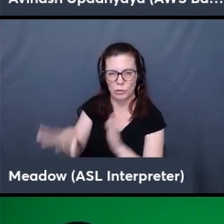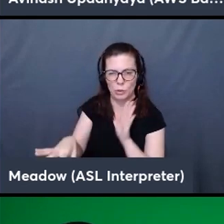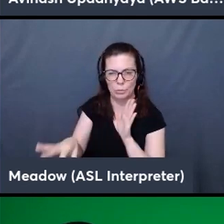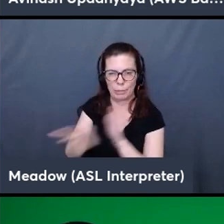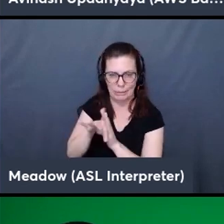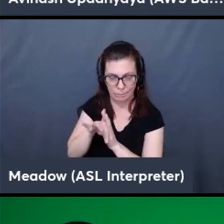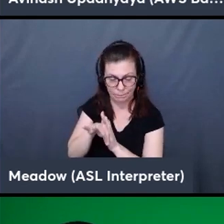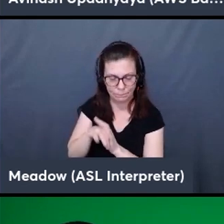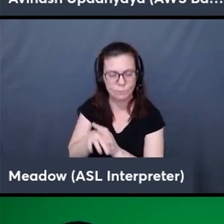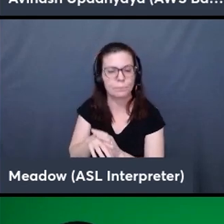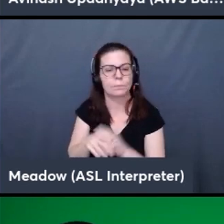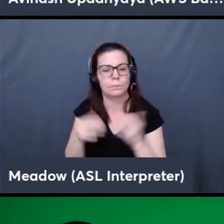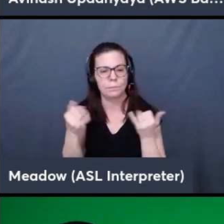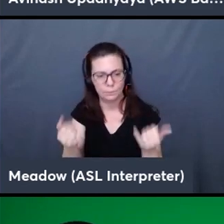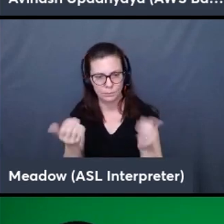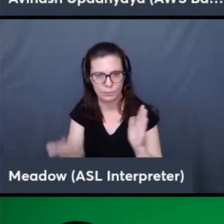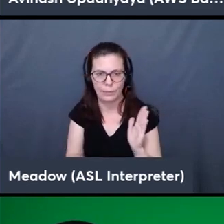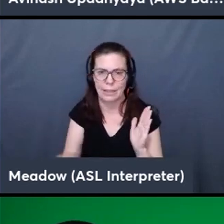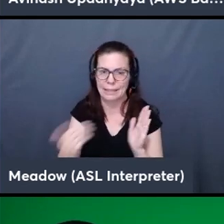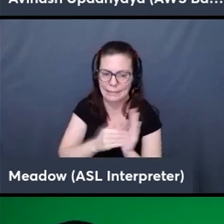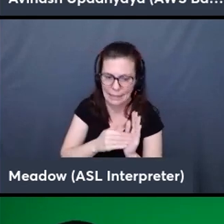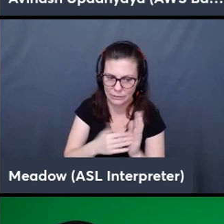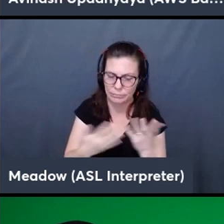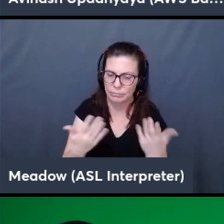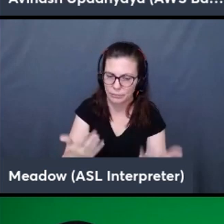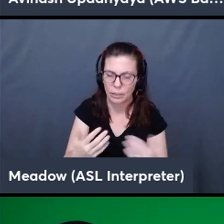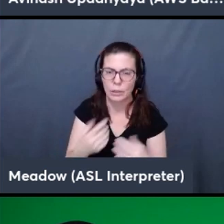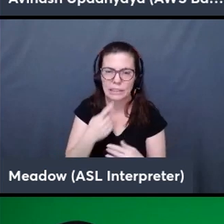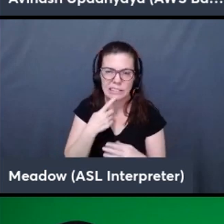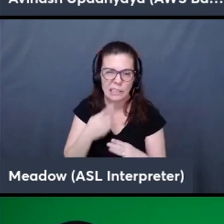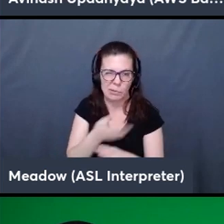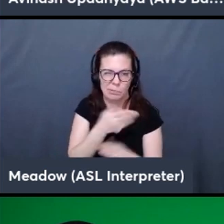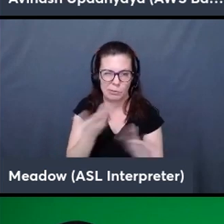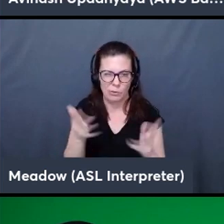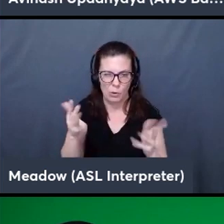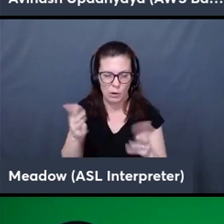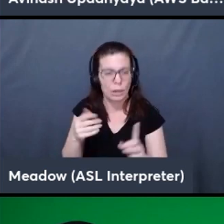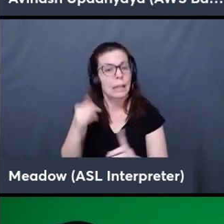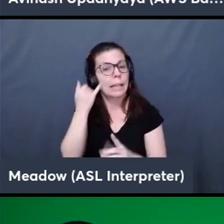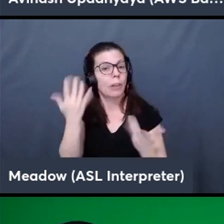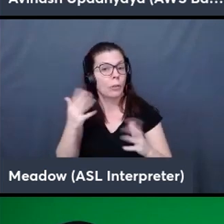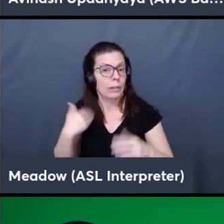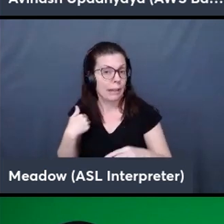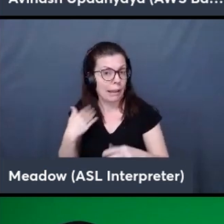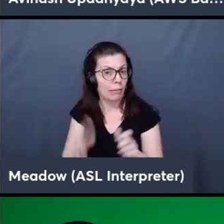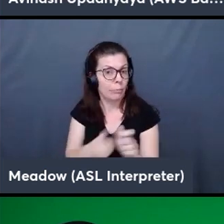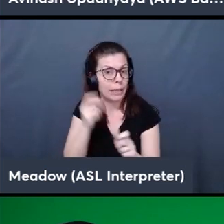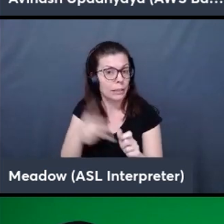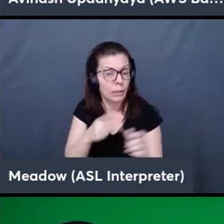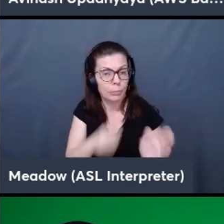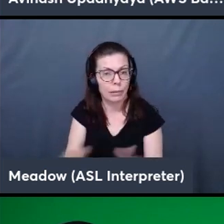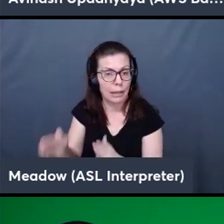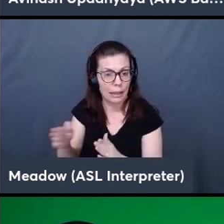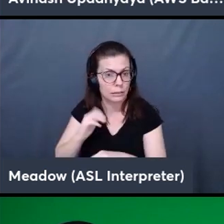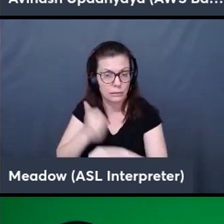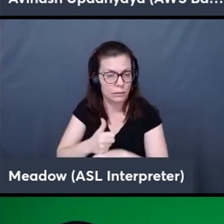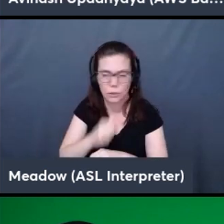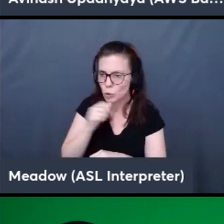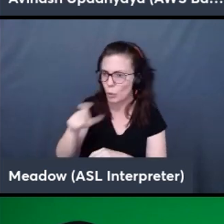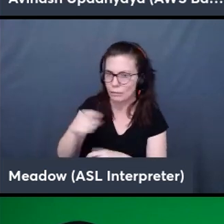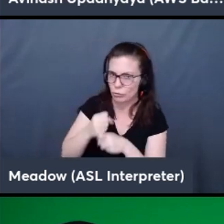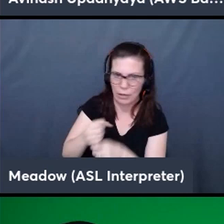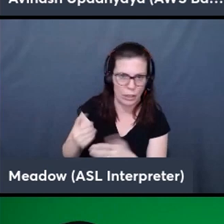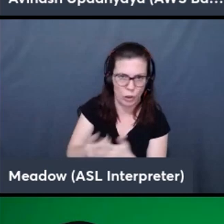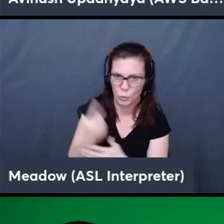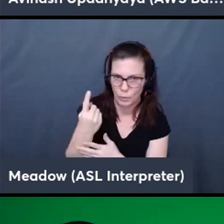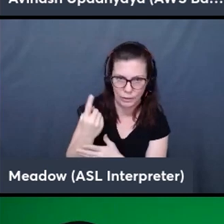Now again, repeating what I said earlier, if you already have a backup plan in place, you do not need to create a new backup